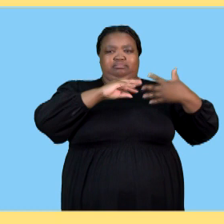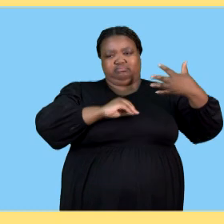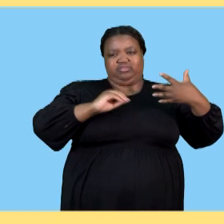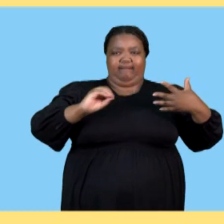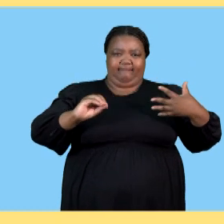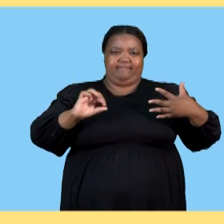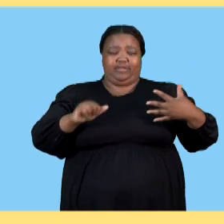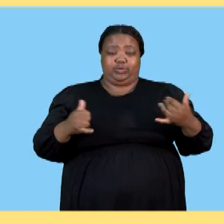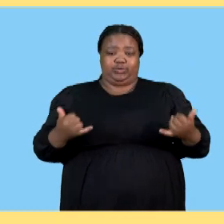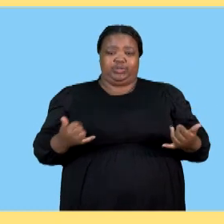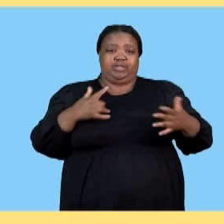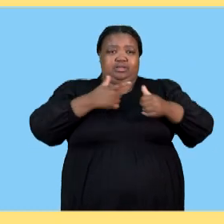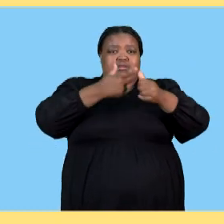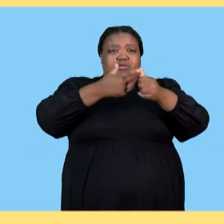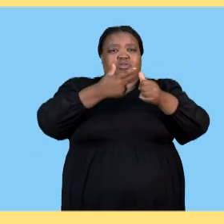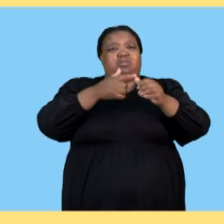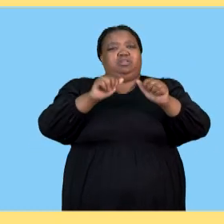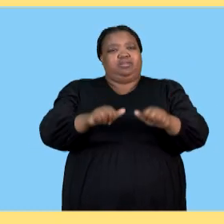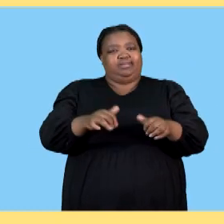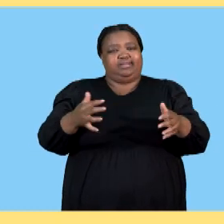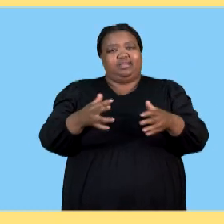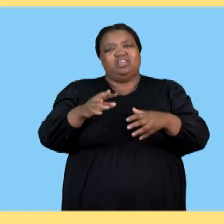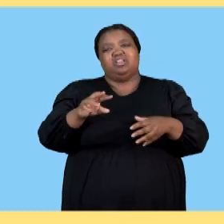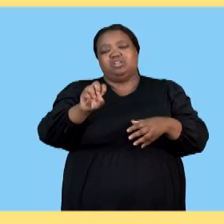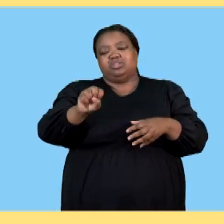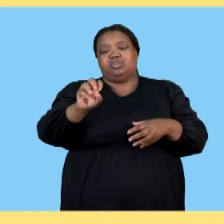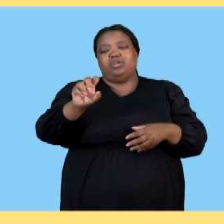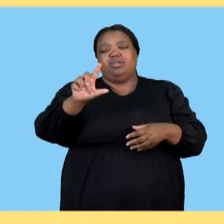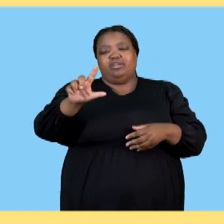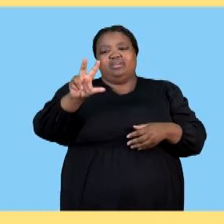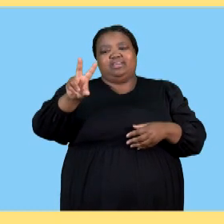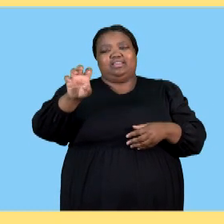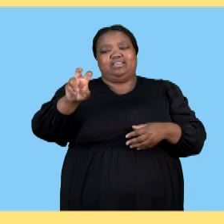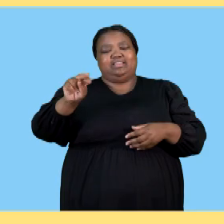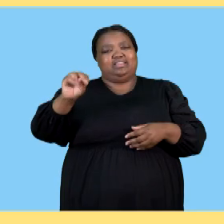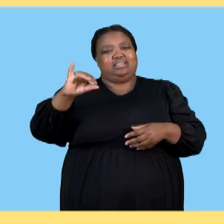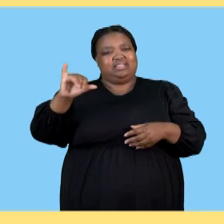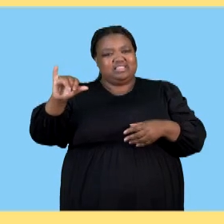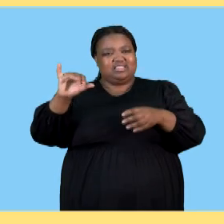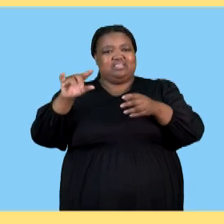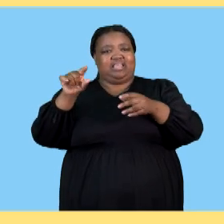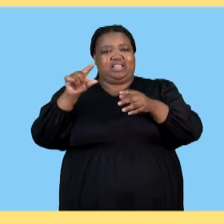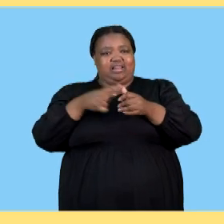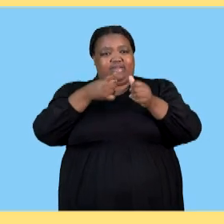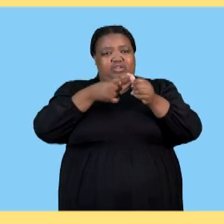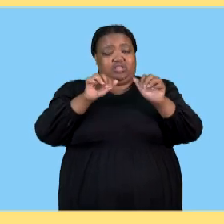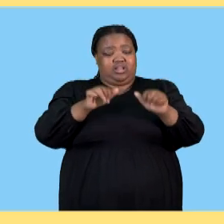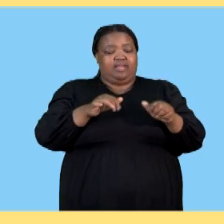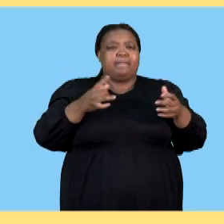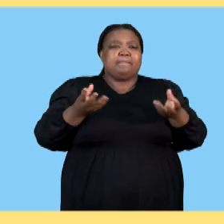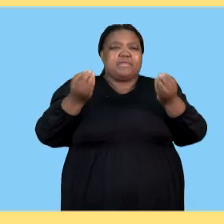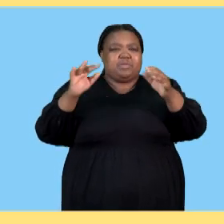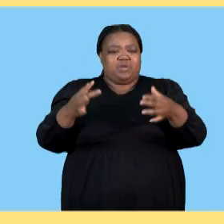do some calculations. We want to calculate the solvency ratio. But in order for us to do that, we have to first get